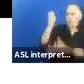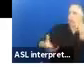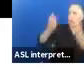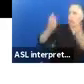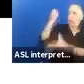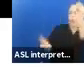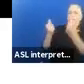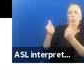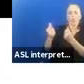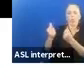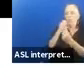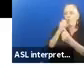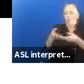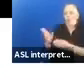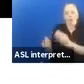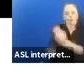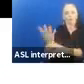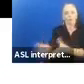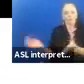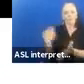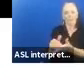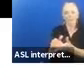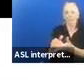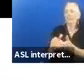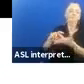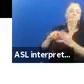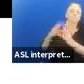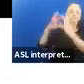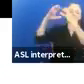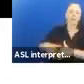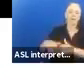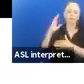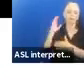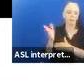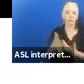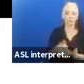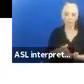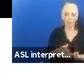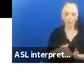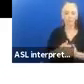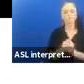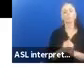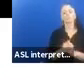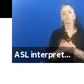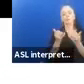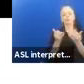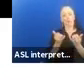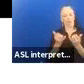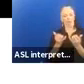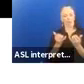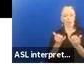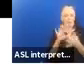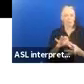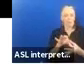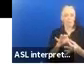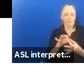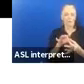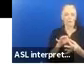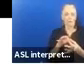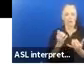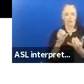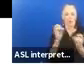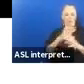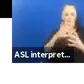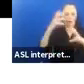to regenerate. So we're going to look at how this is playing out in our current crisis, and we'll continue to come back to